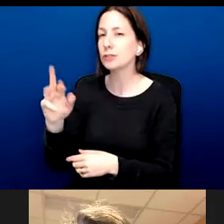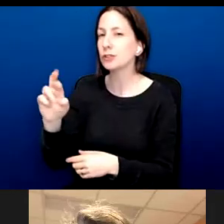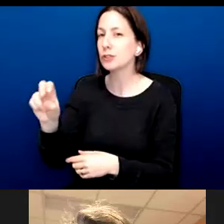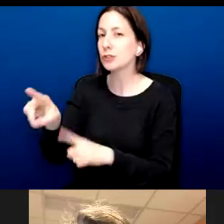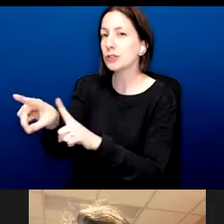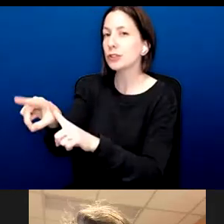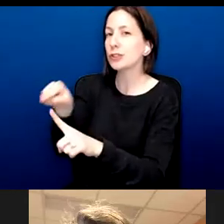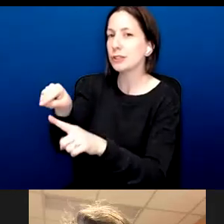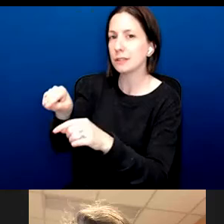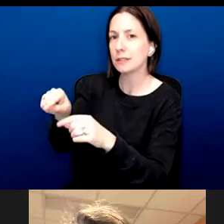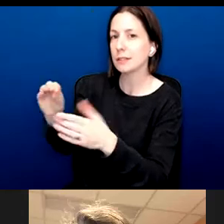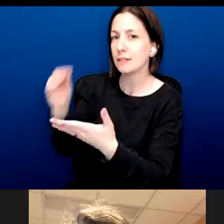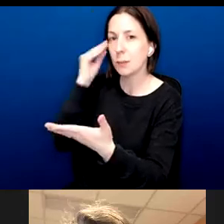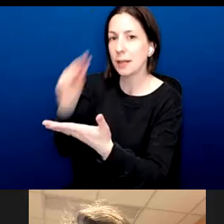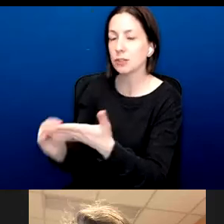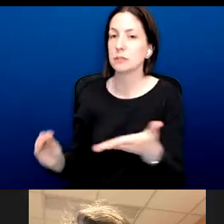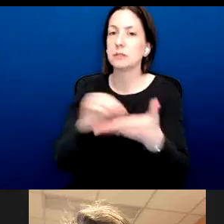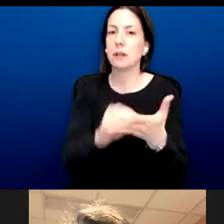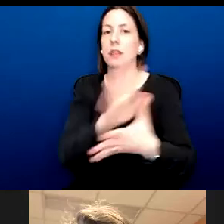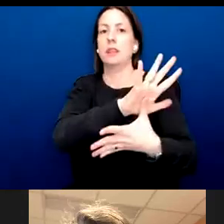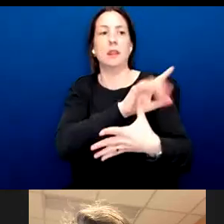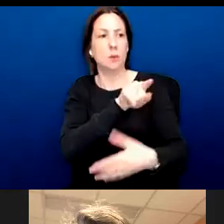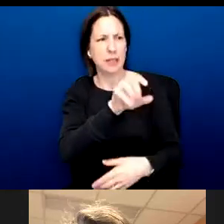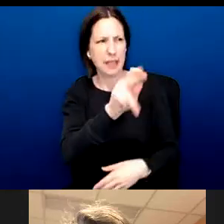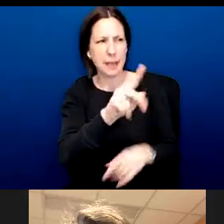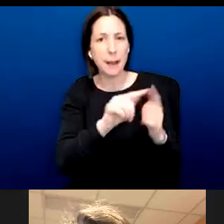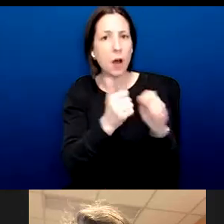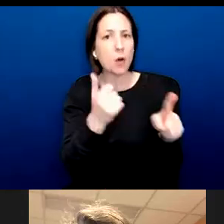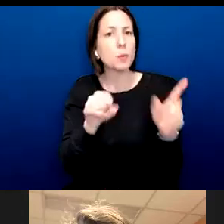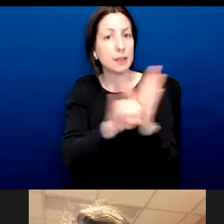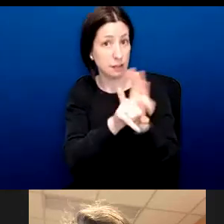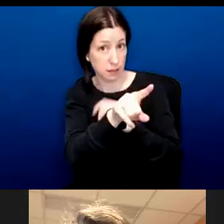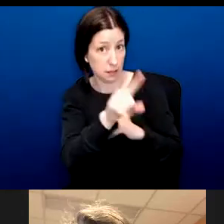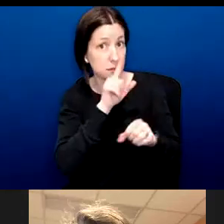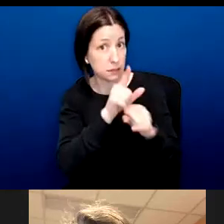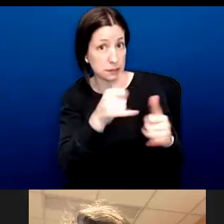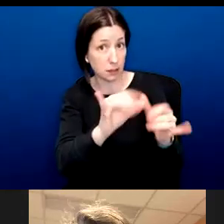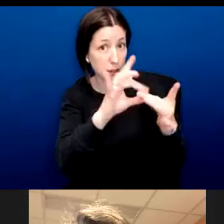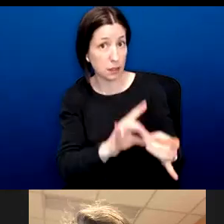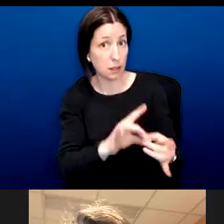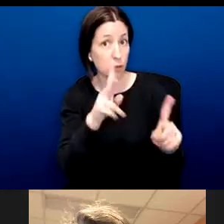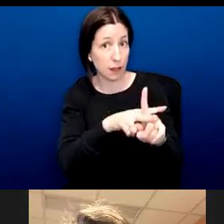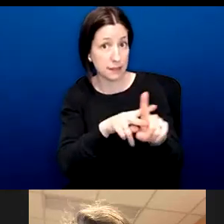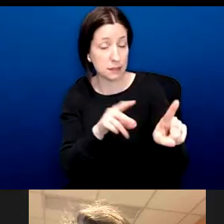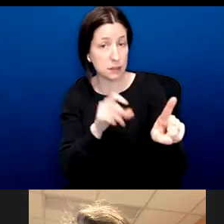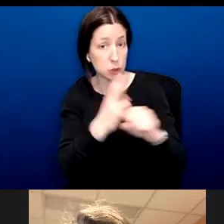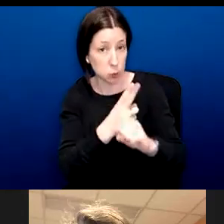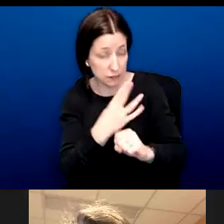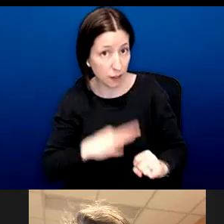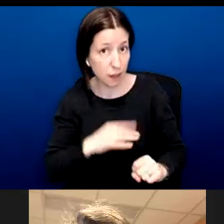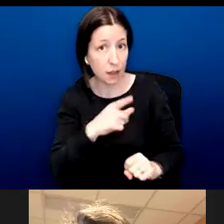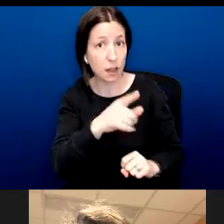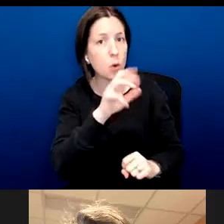there. How do we even know that information is relevant or useful? So I think that's a key interface that I go back and forth daily on, of whether or